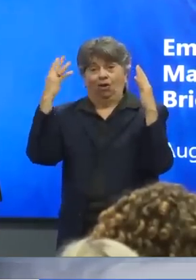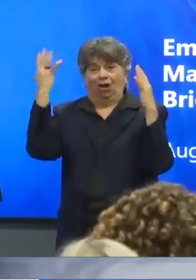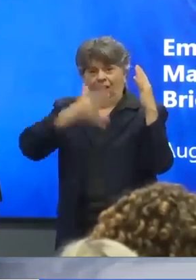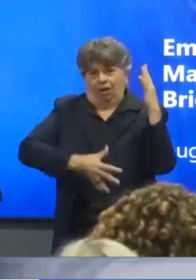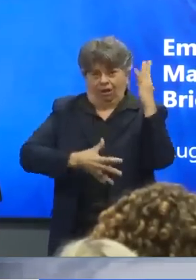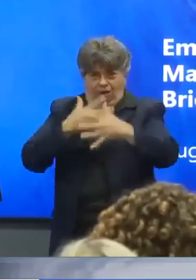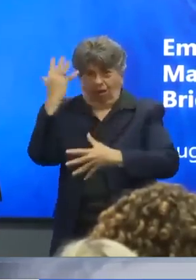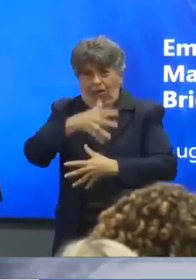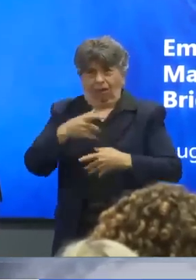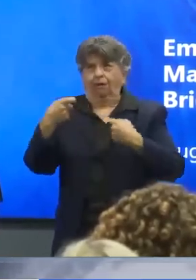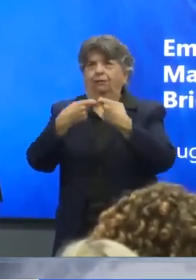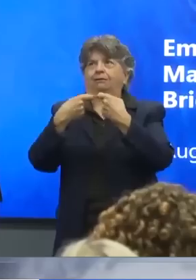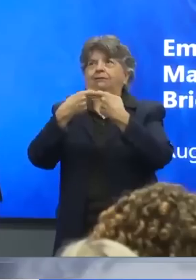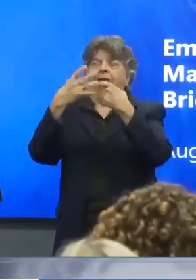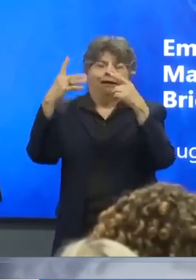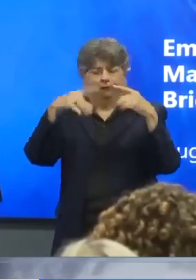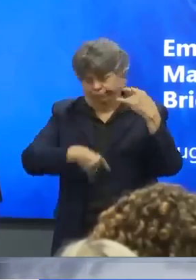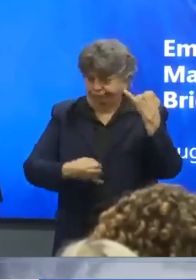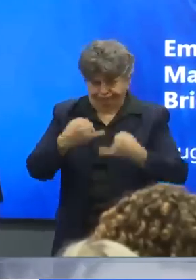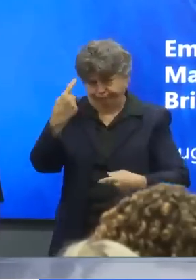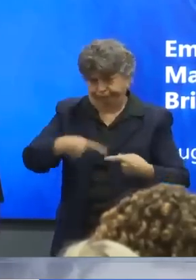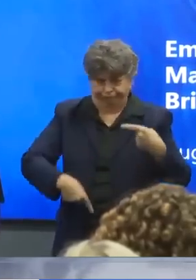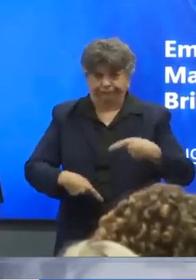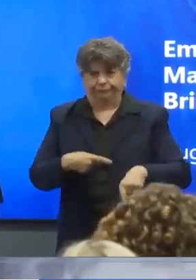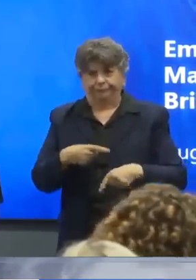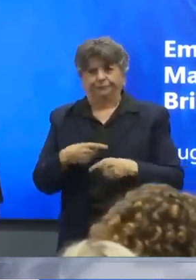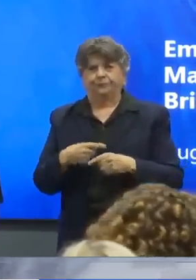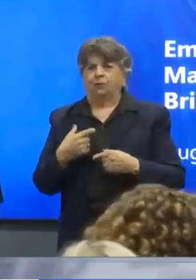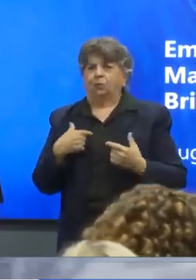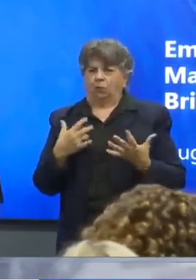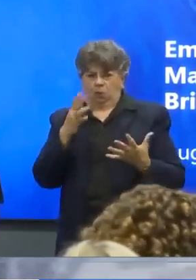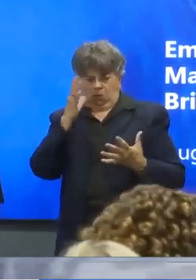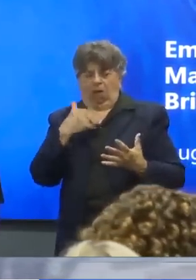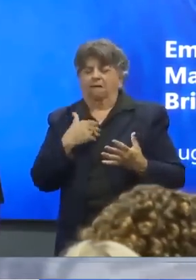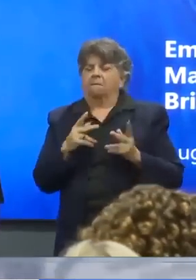going to go into it, but there's a lot of manpower that's going to be there for it.